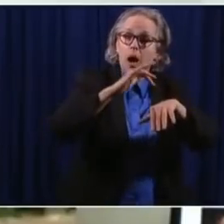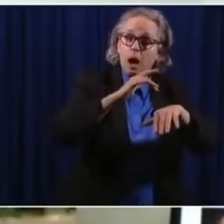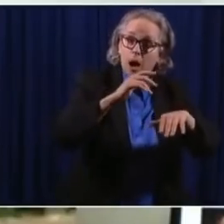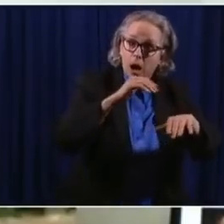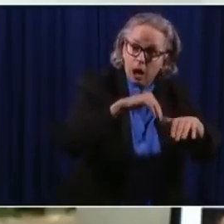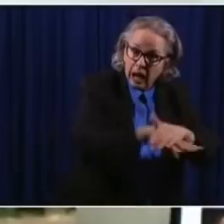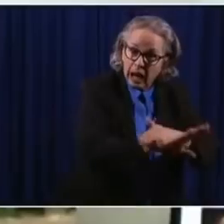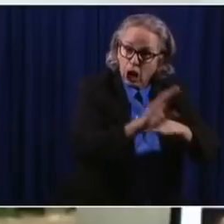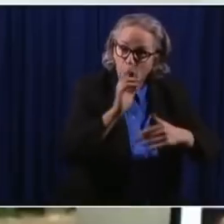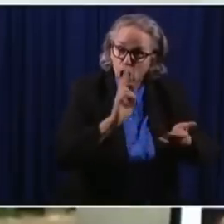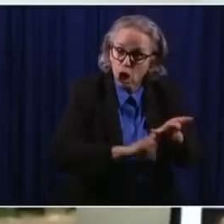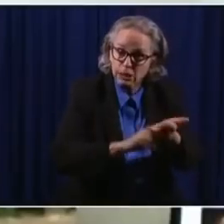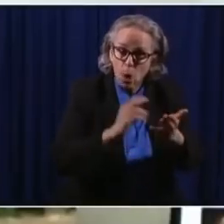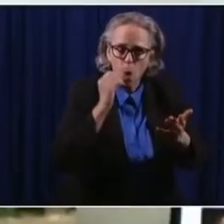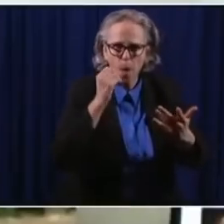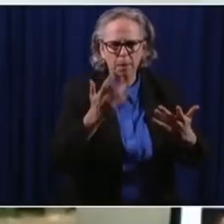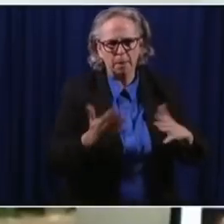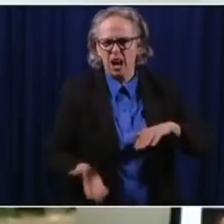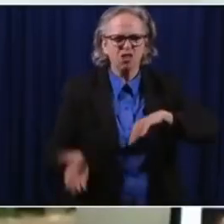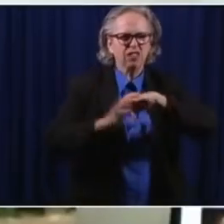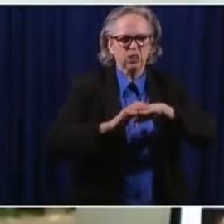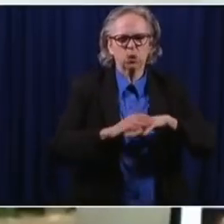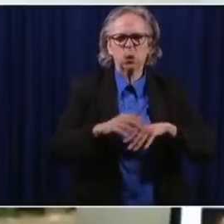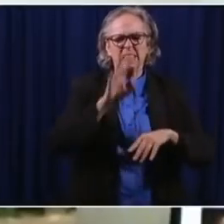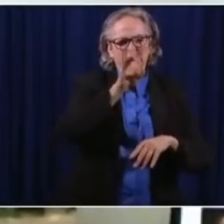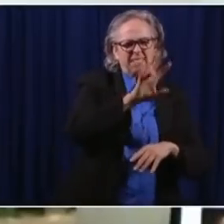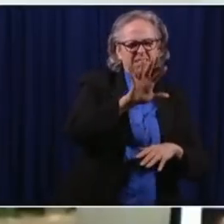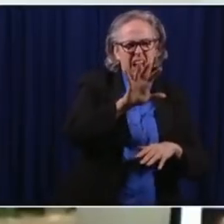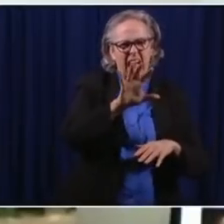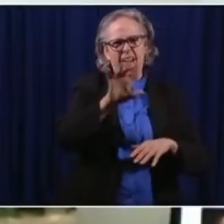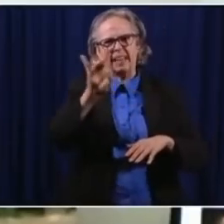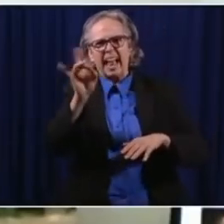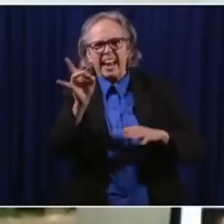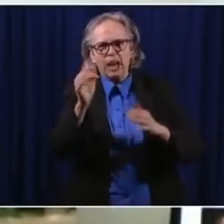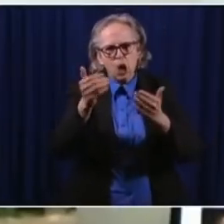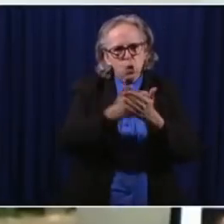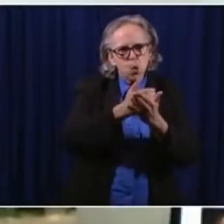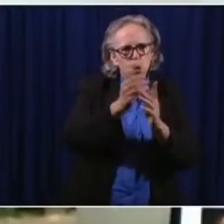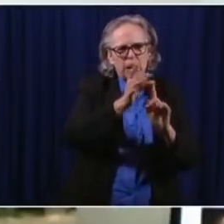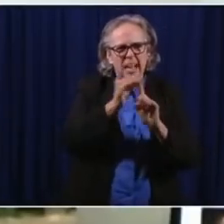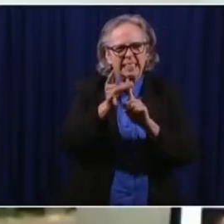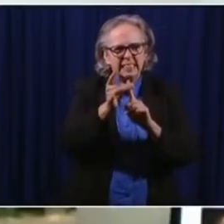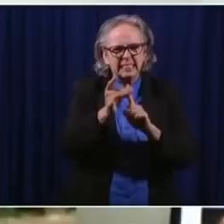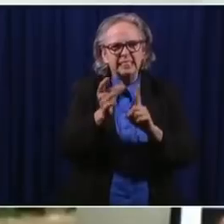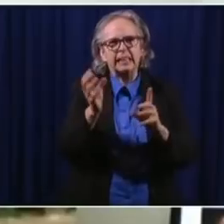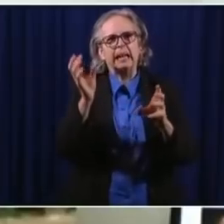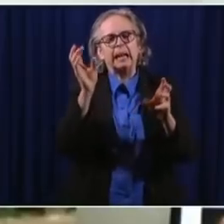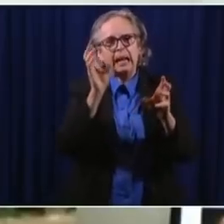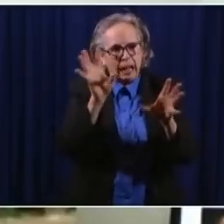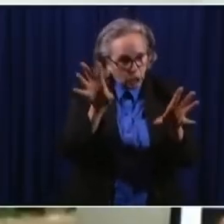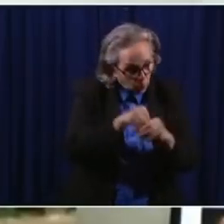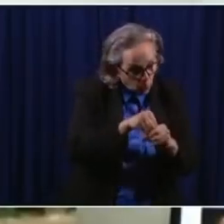like 75 to 80 cases a week now, with those residents and employees being affected.